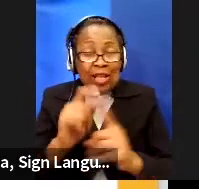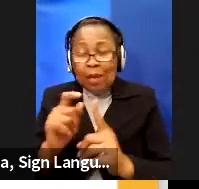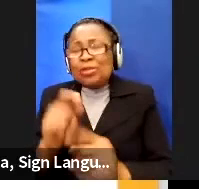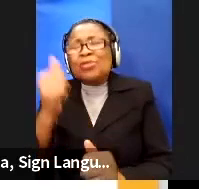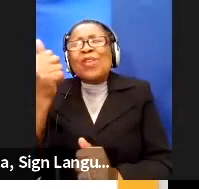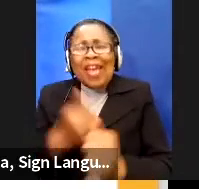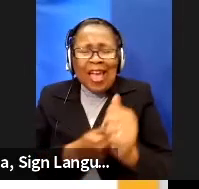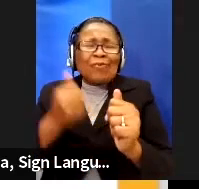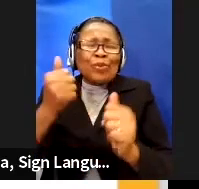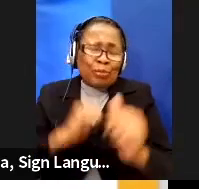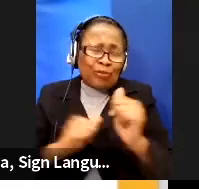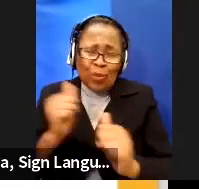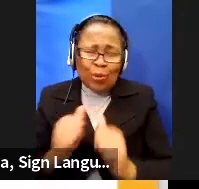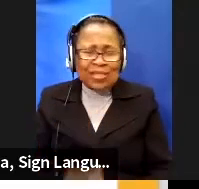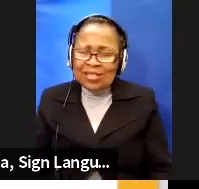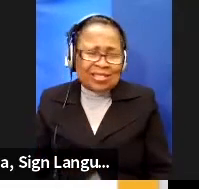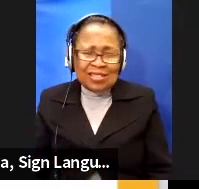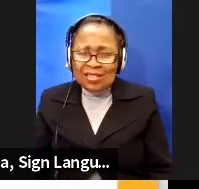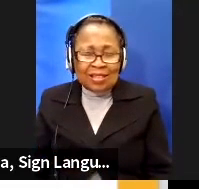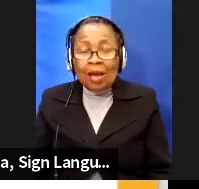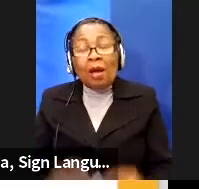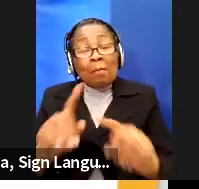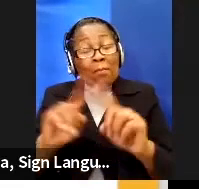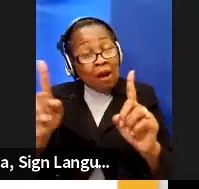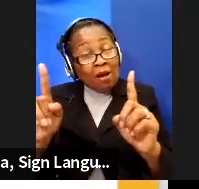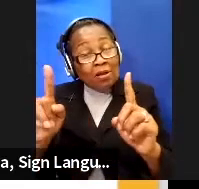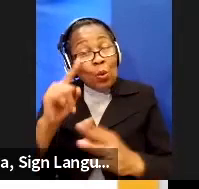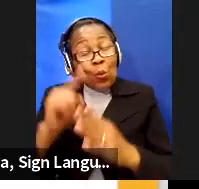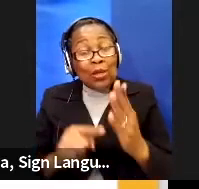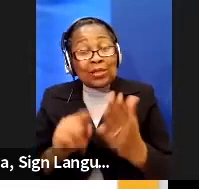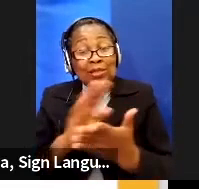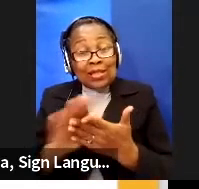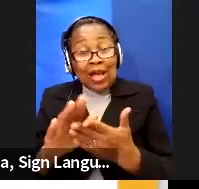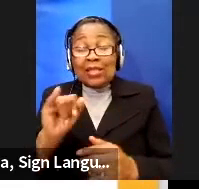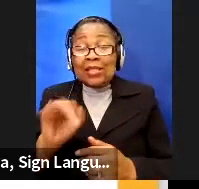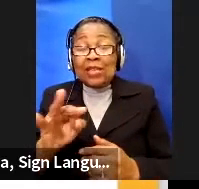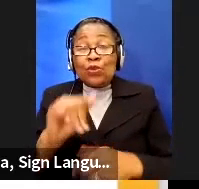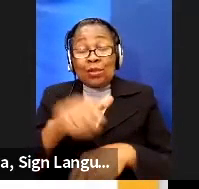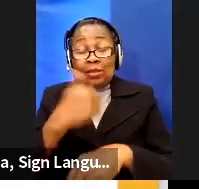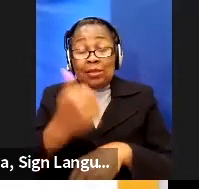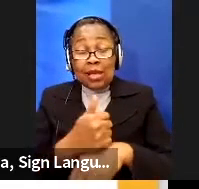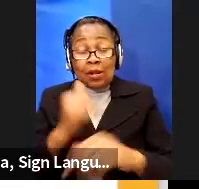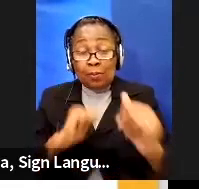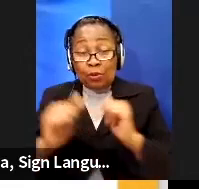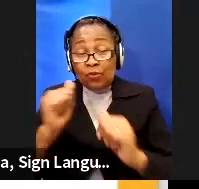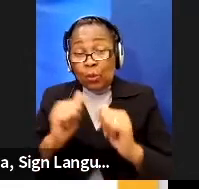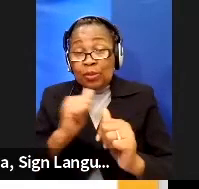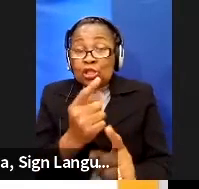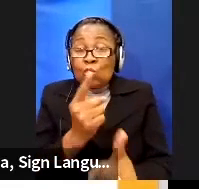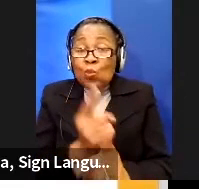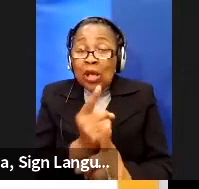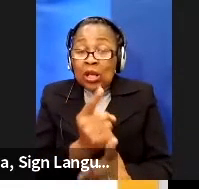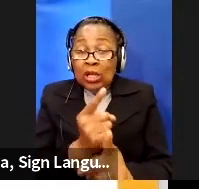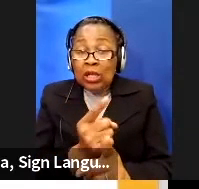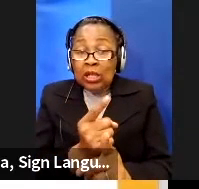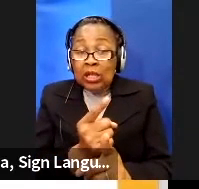that you have. But what would be nice is if you could schedule performances regularly within a